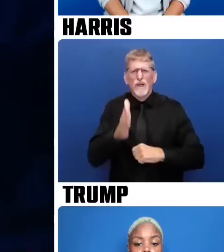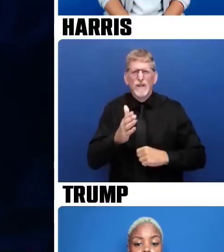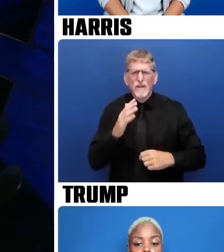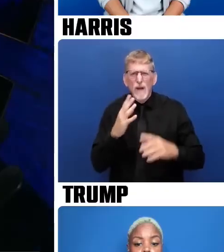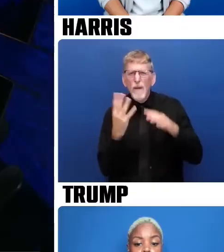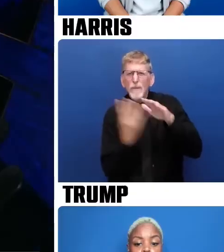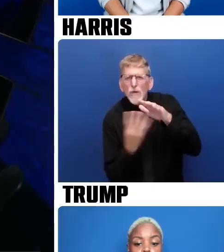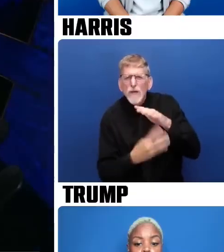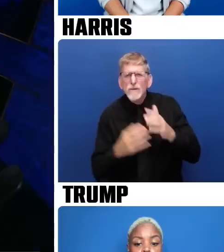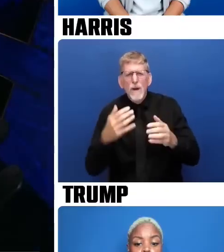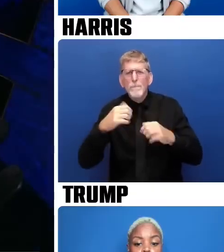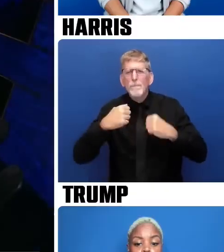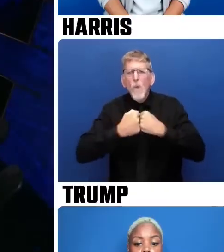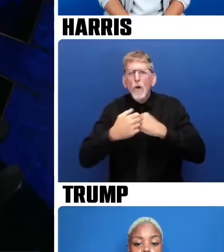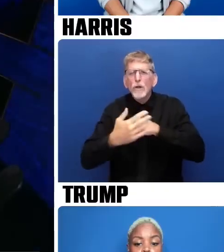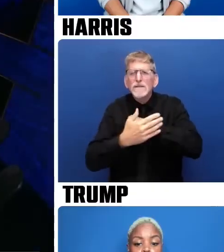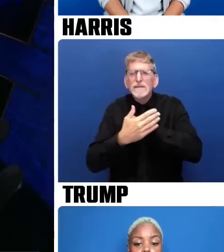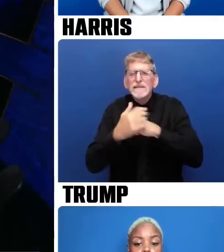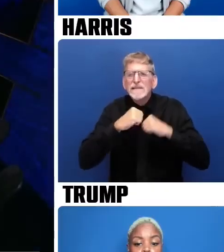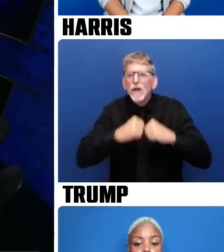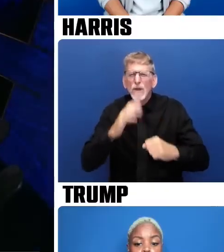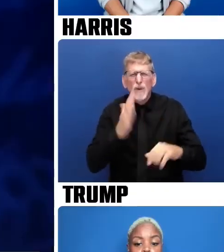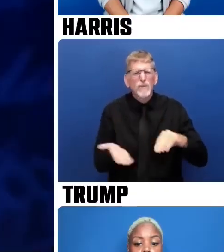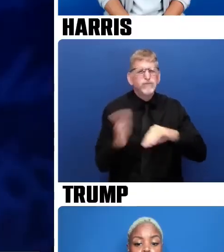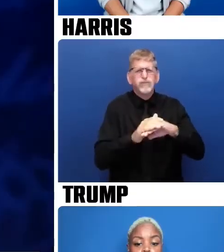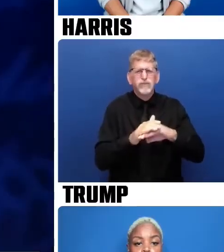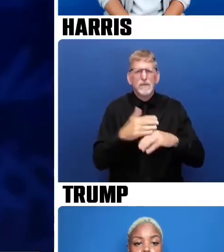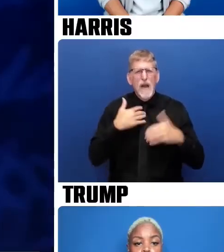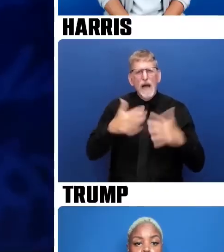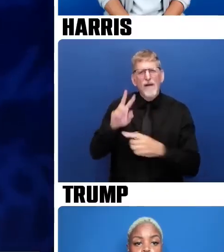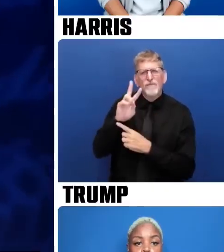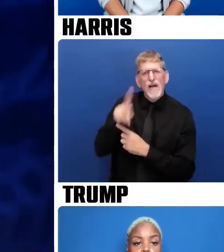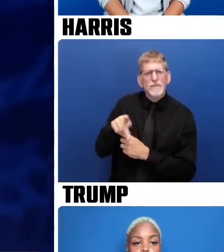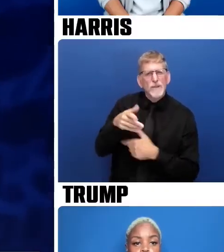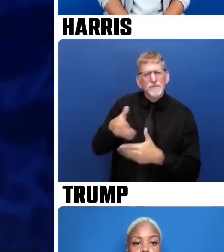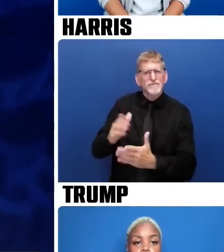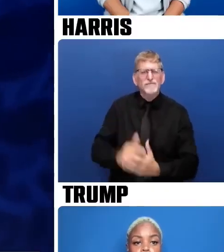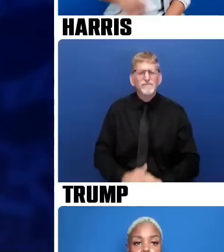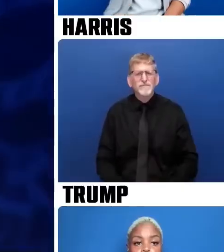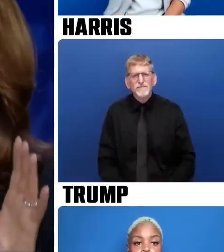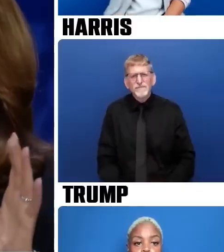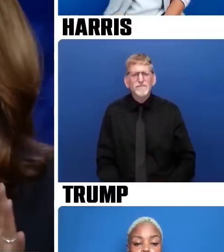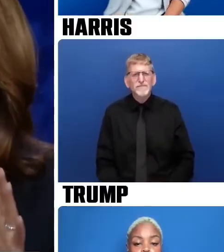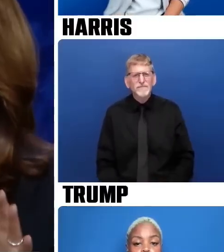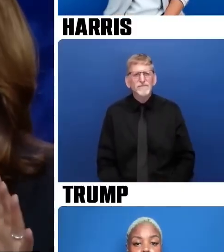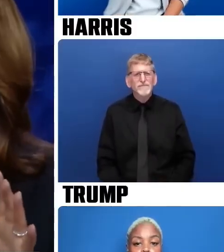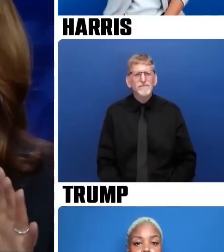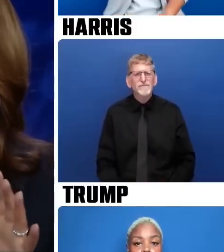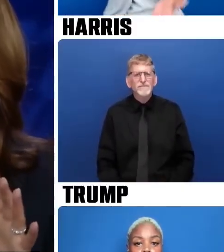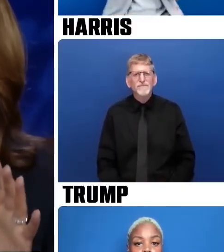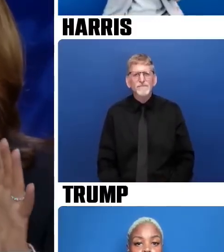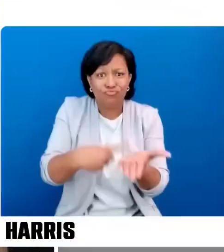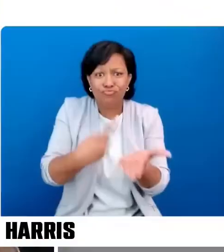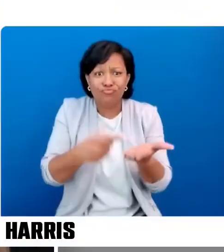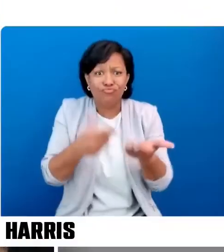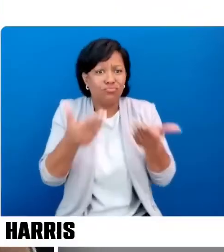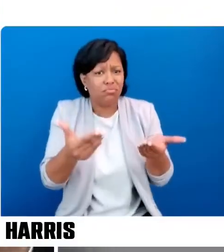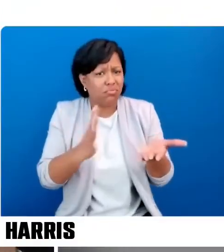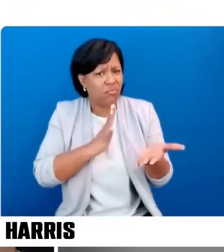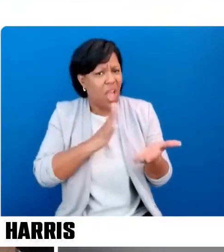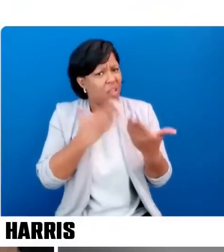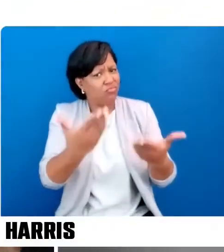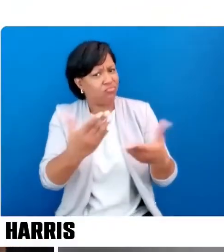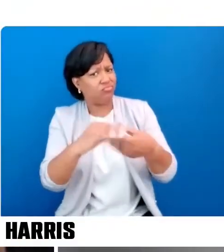Harris respond on the economy here. Well, I would love to. Let's talk about what Donald Trump left us. Donald